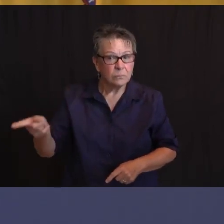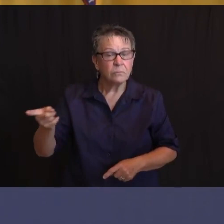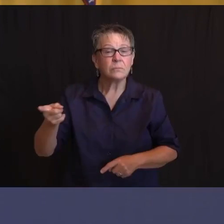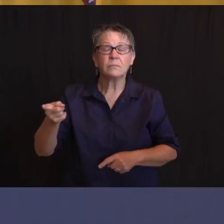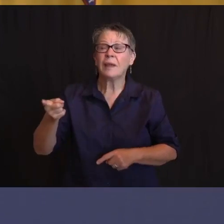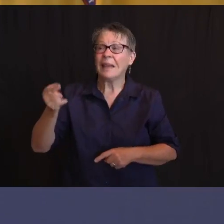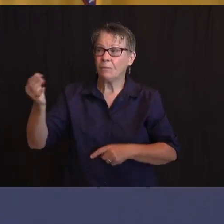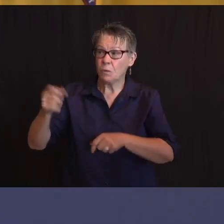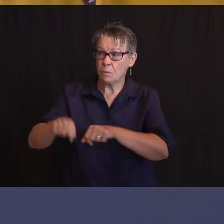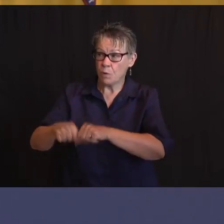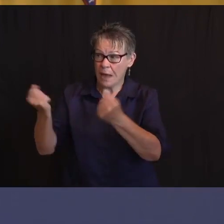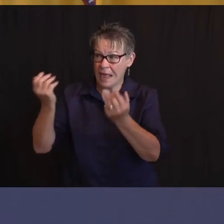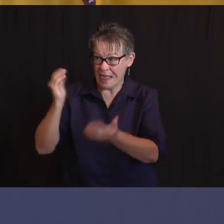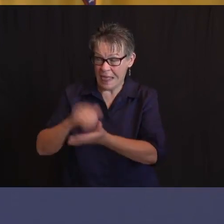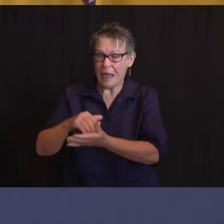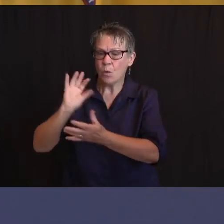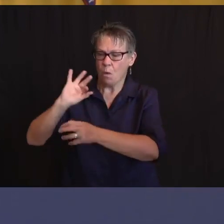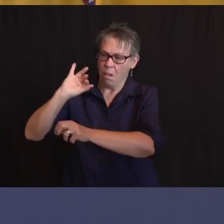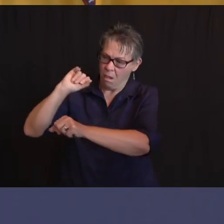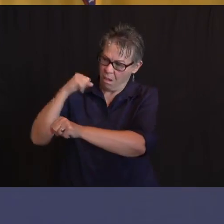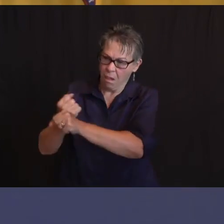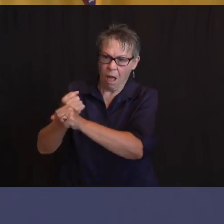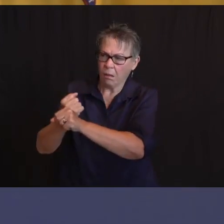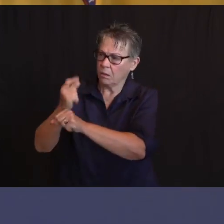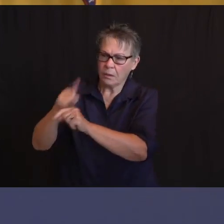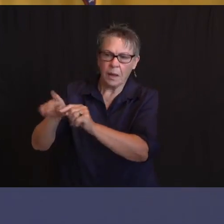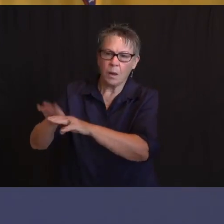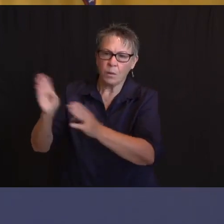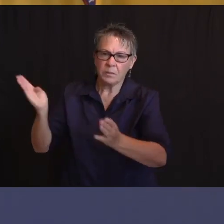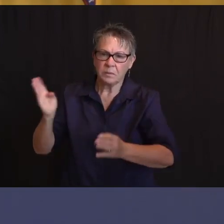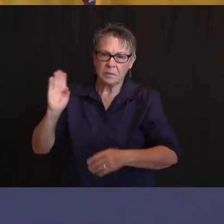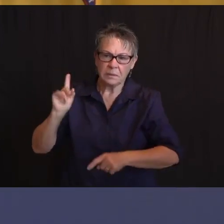Yeah, this is not showing bluster for the sake of bluster.